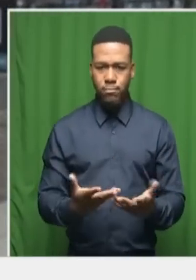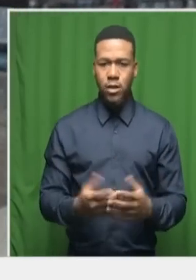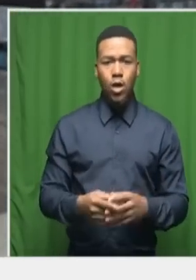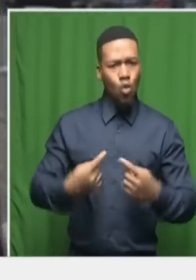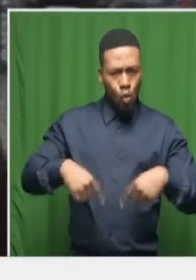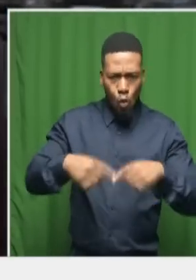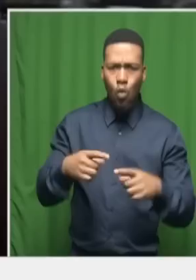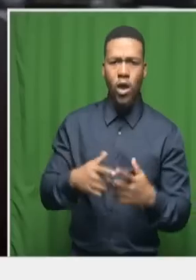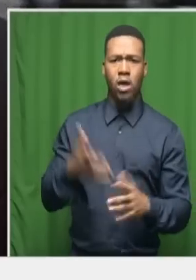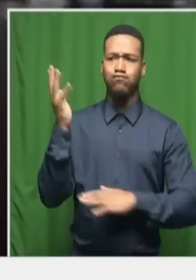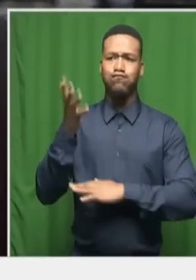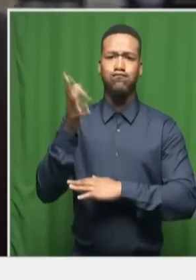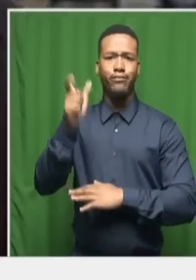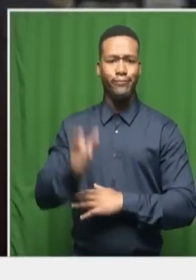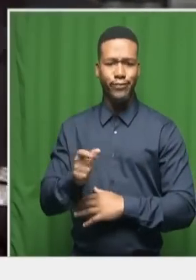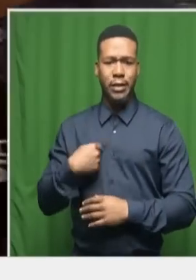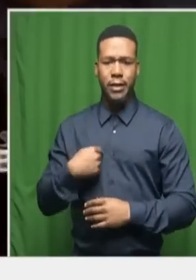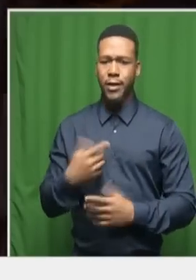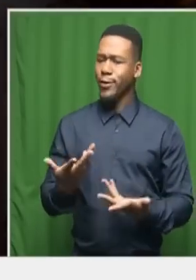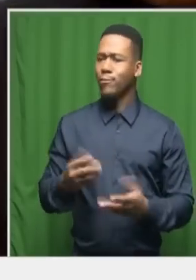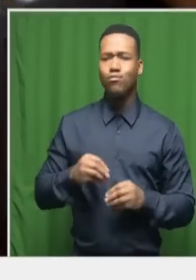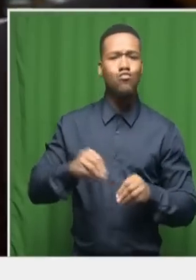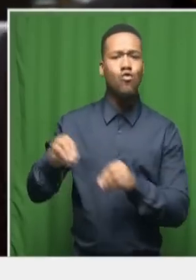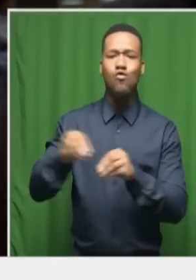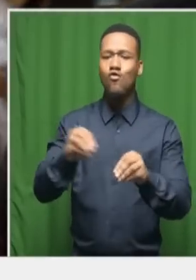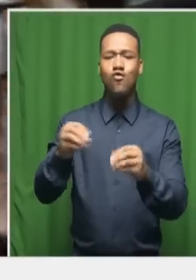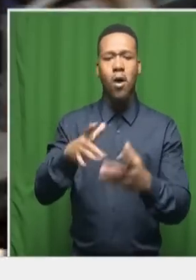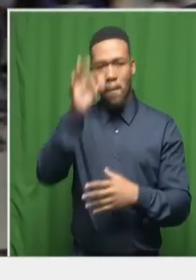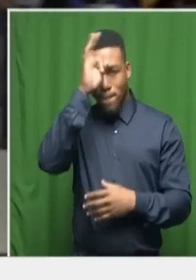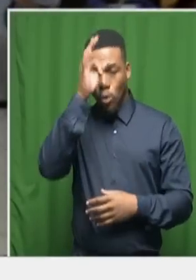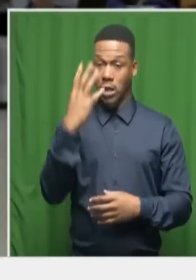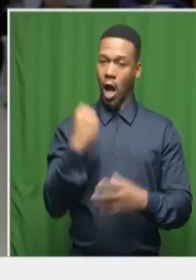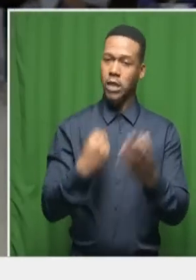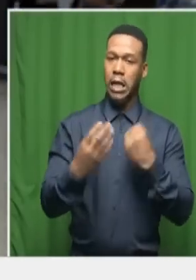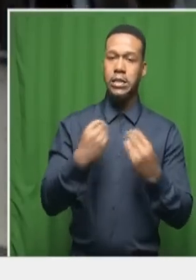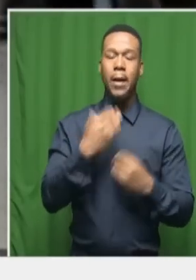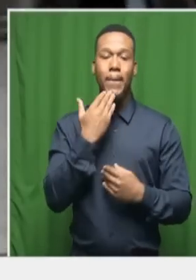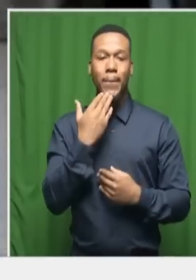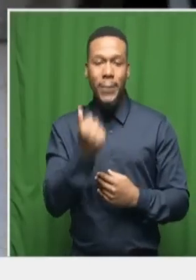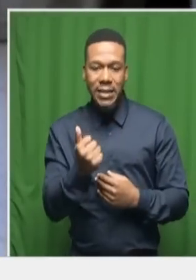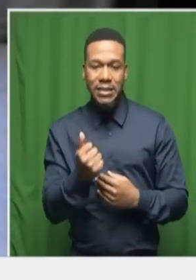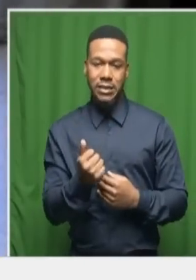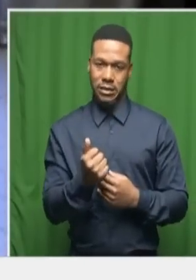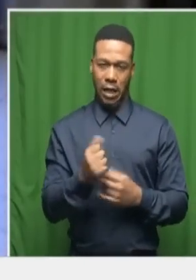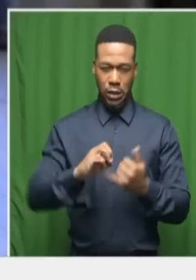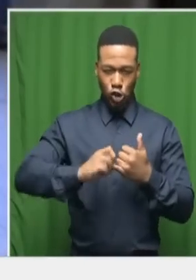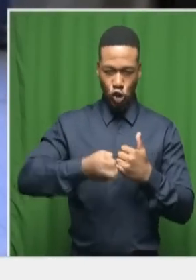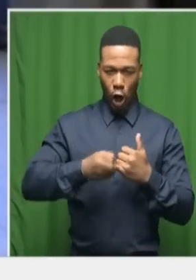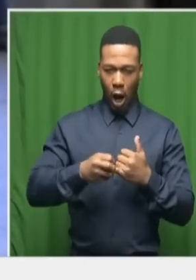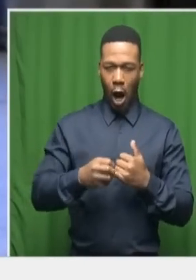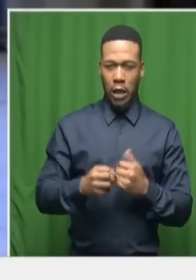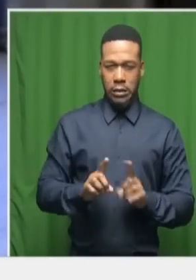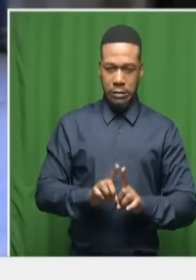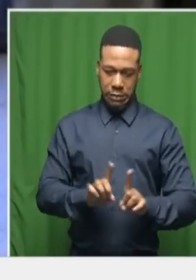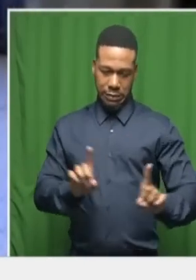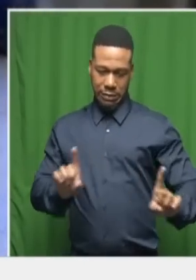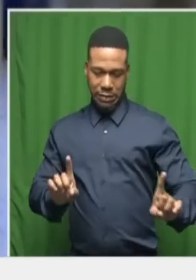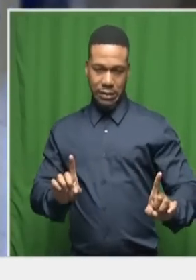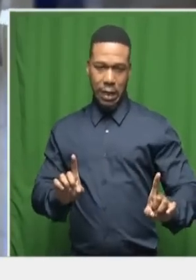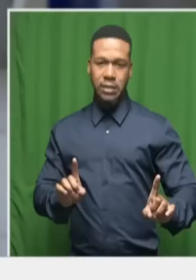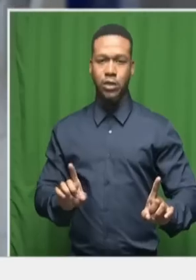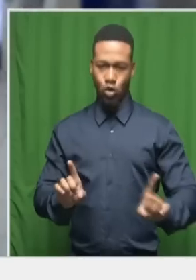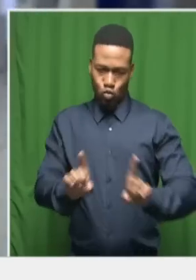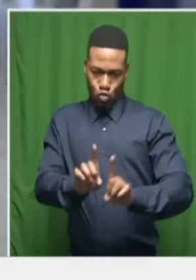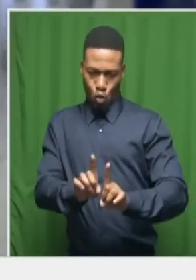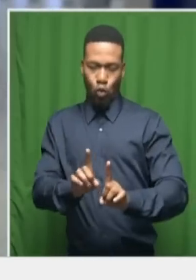us as journalists, as we're moving around, the police were just asking that at least we keep to just the close distance where they can see us.